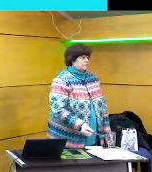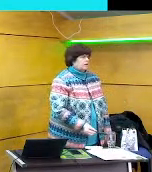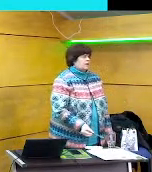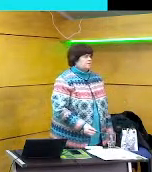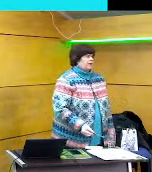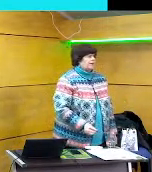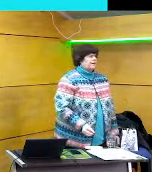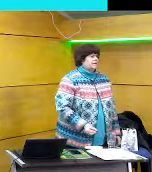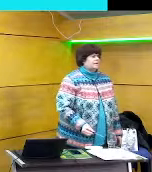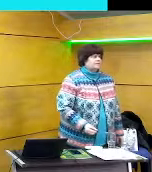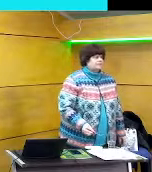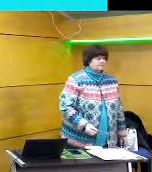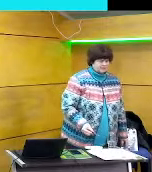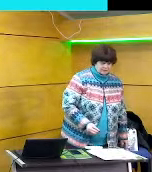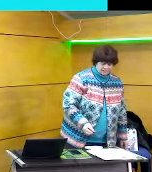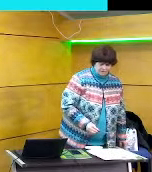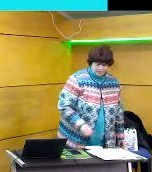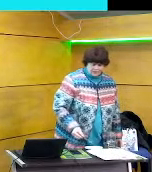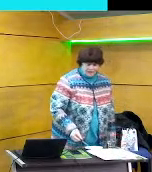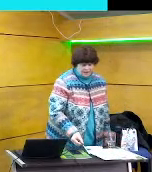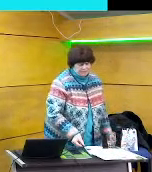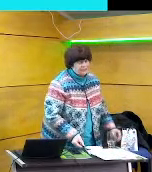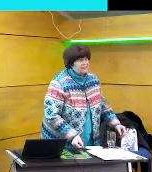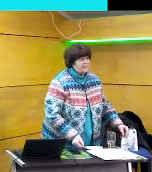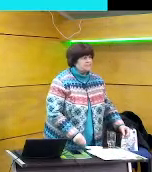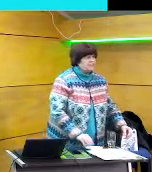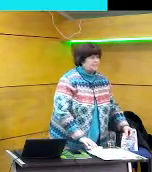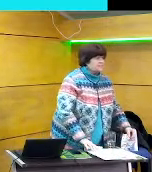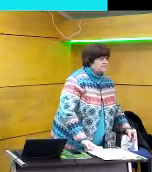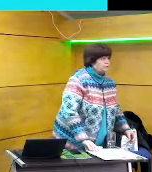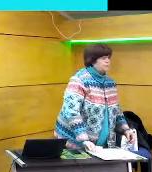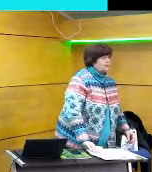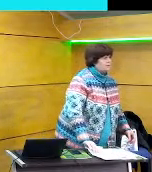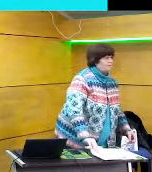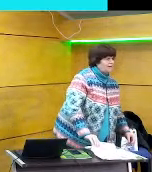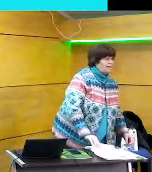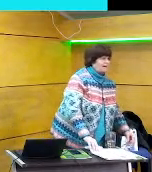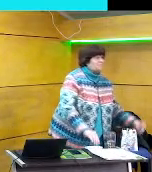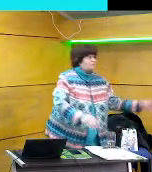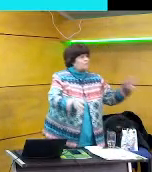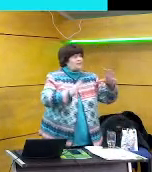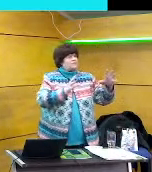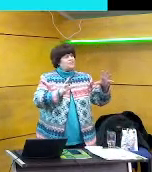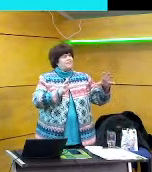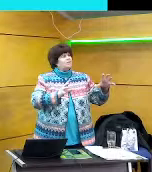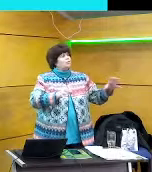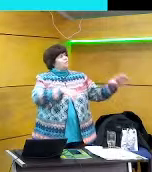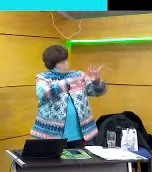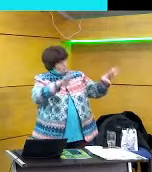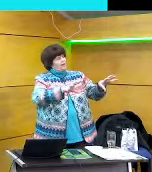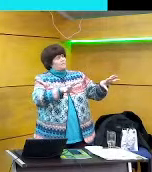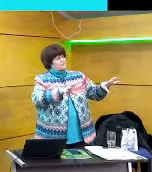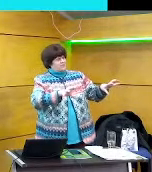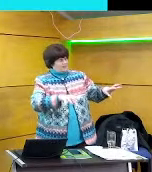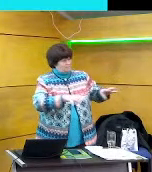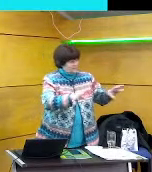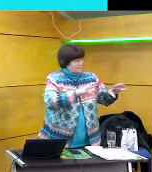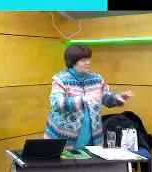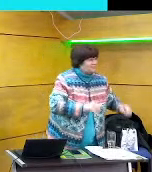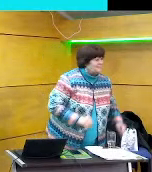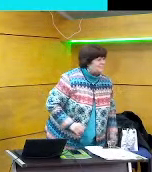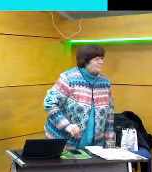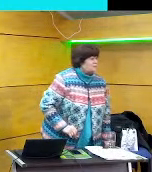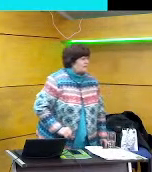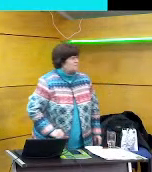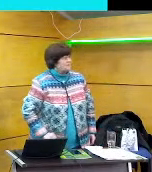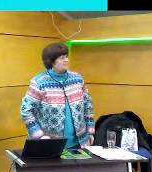to Okay. If you didn't get a chance to have everybody share, we'll have other times.